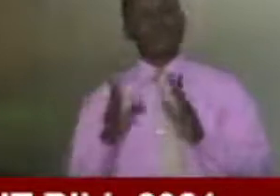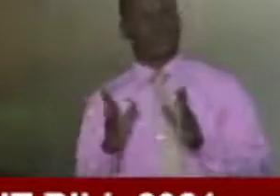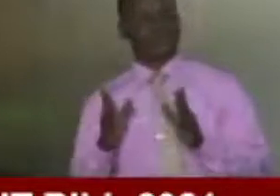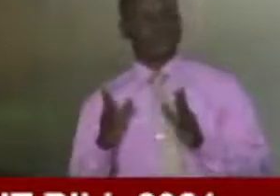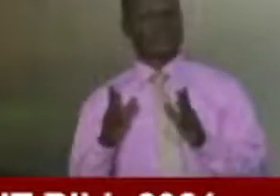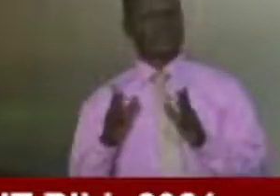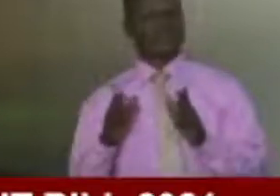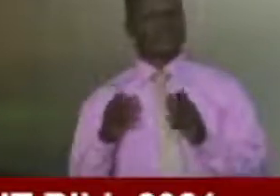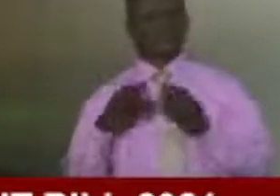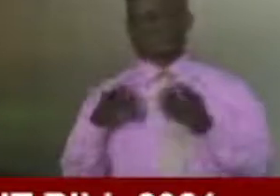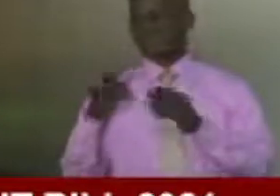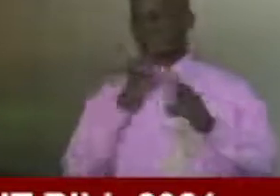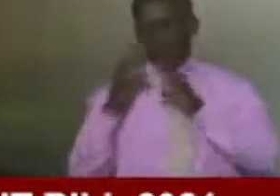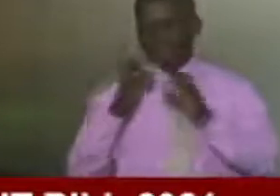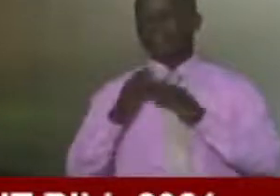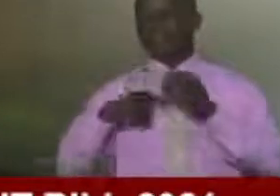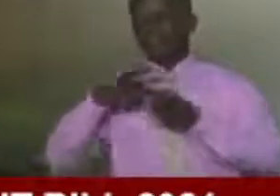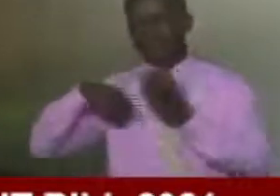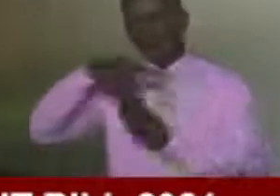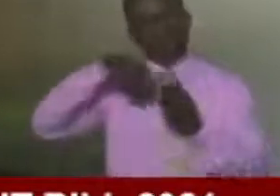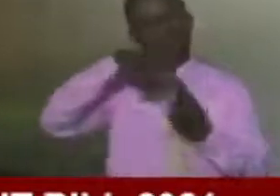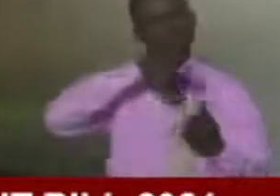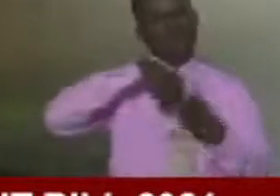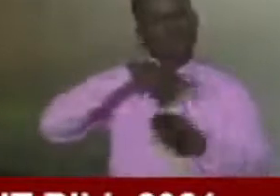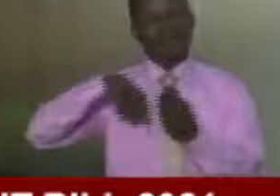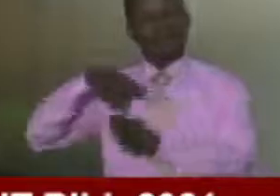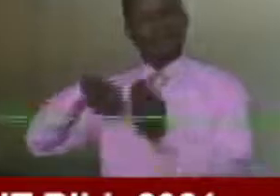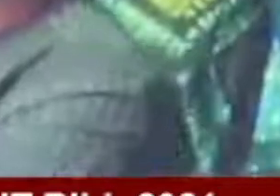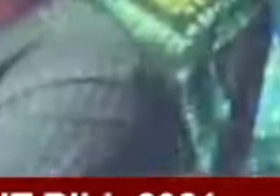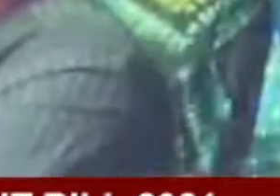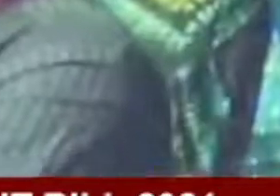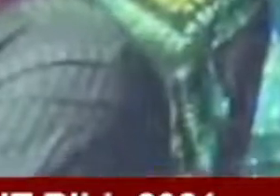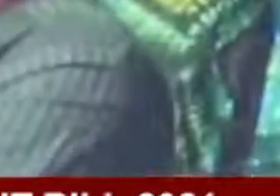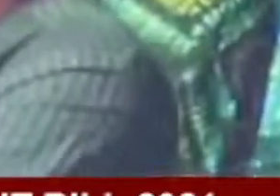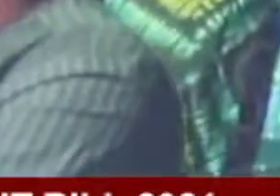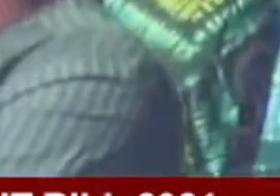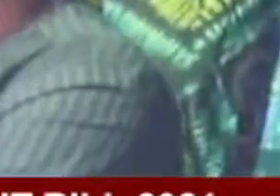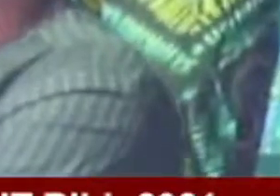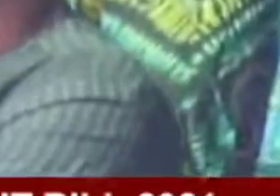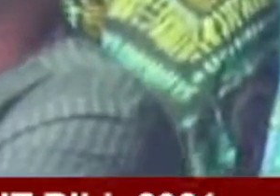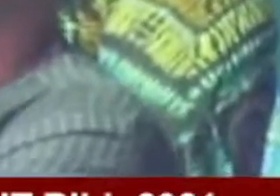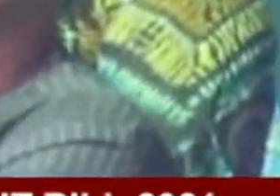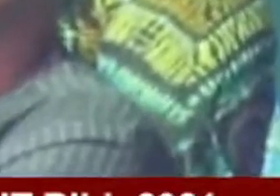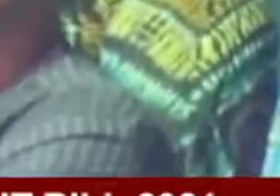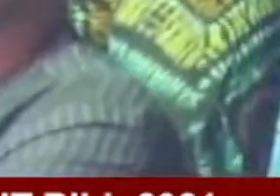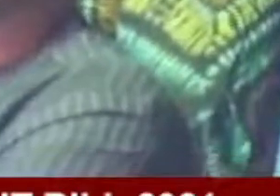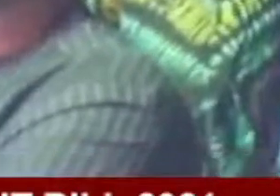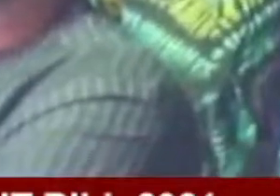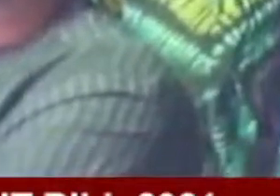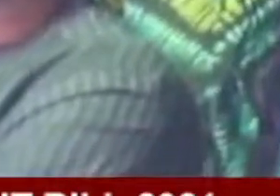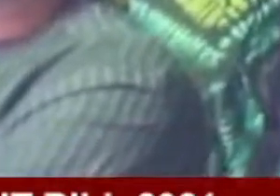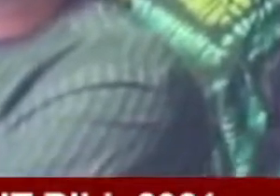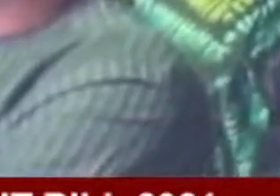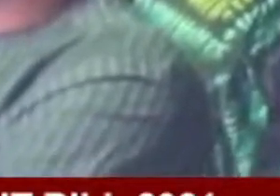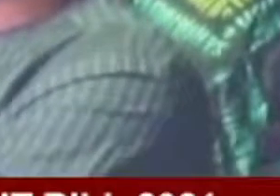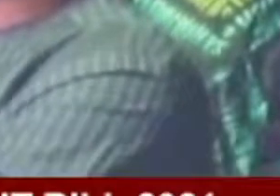of conversation have gone around what your party that has the control and the executive and in